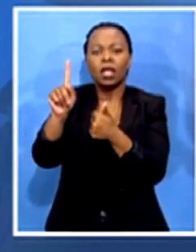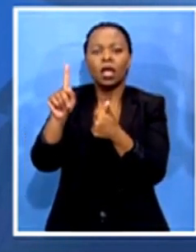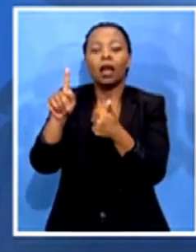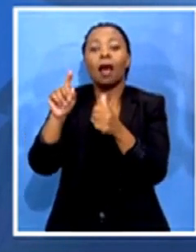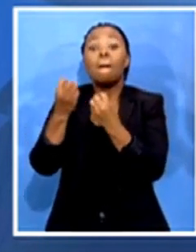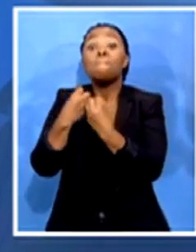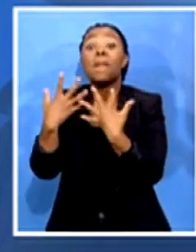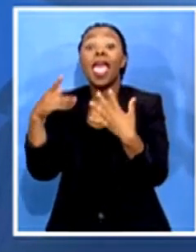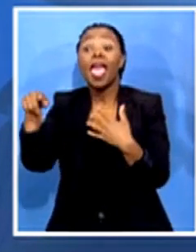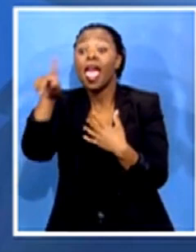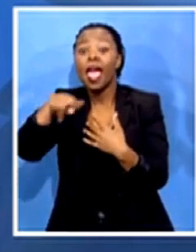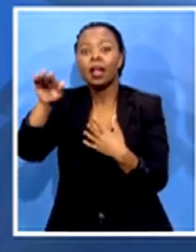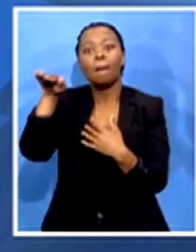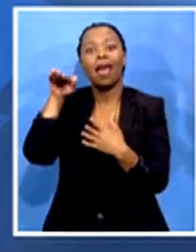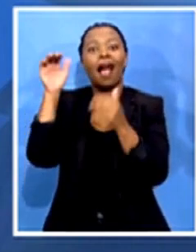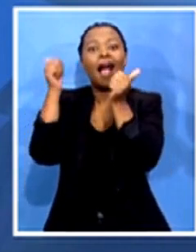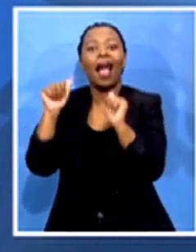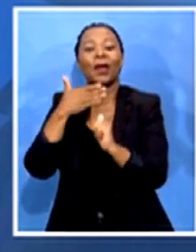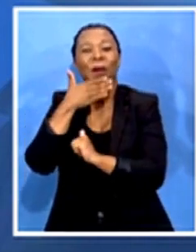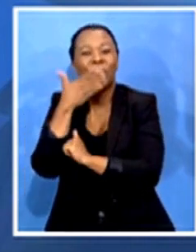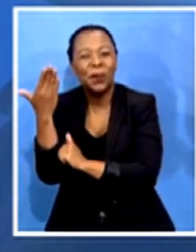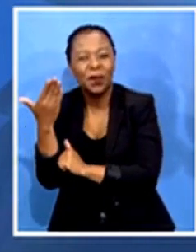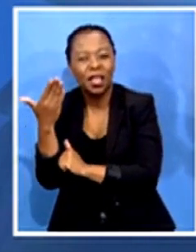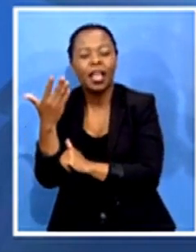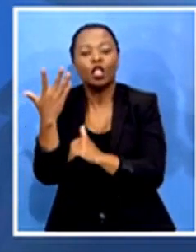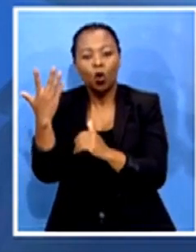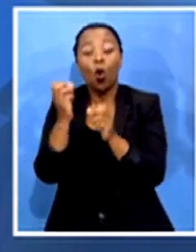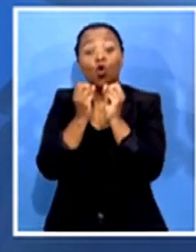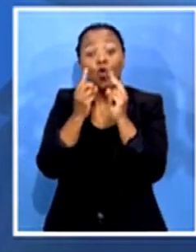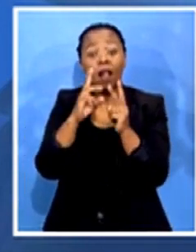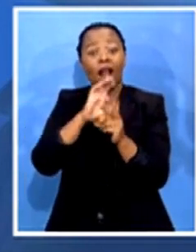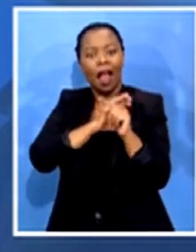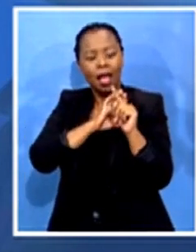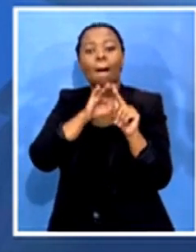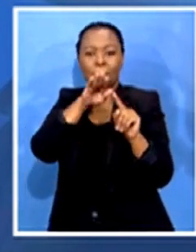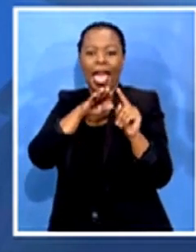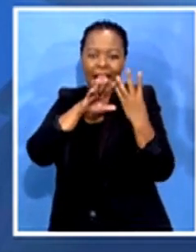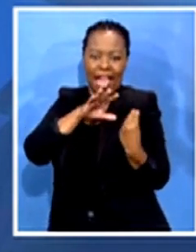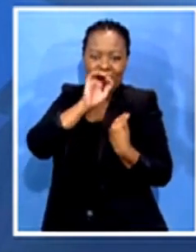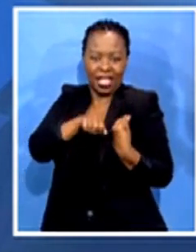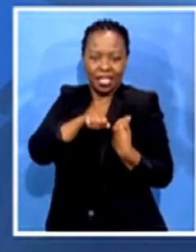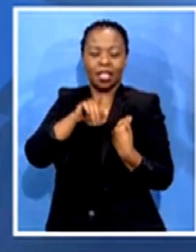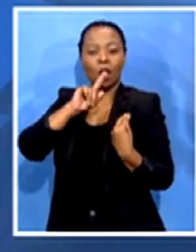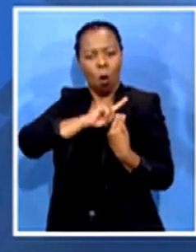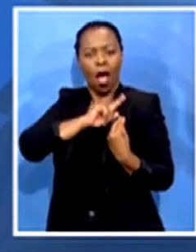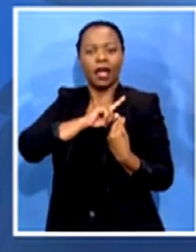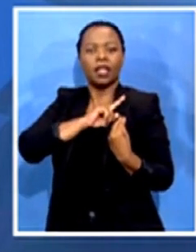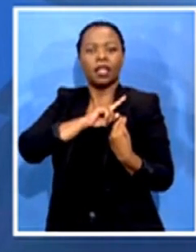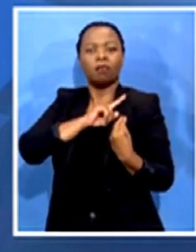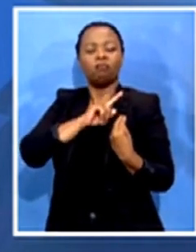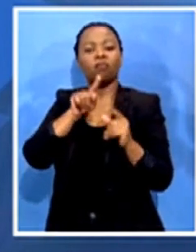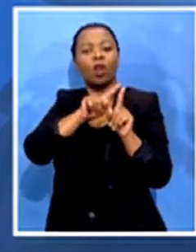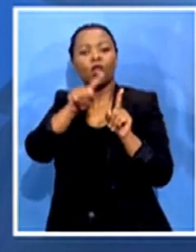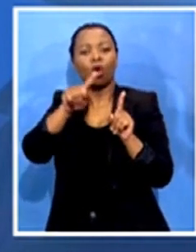the 12 million clients that we have, are all banked because they are clients that go through a particular process with us, and we